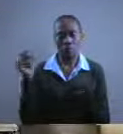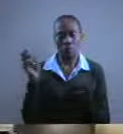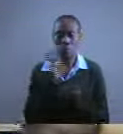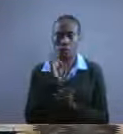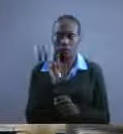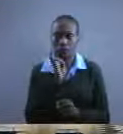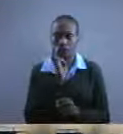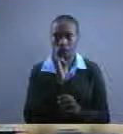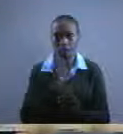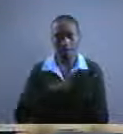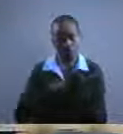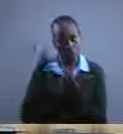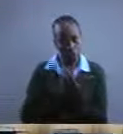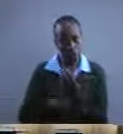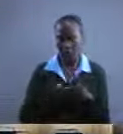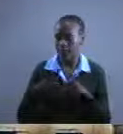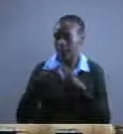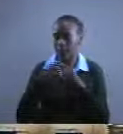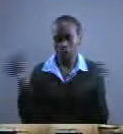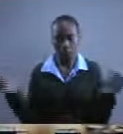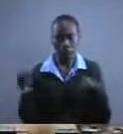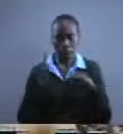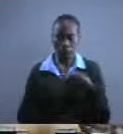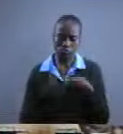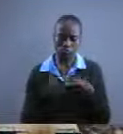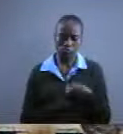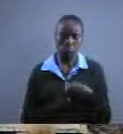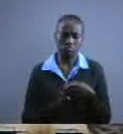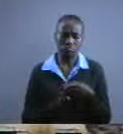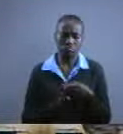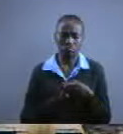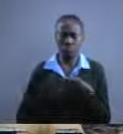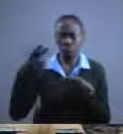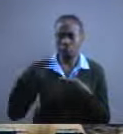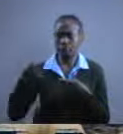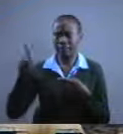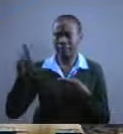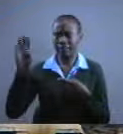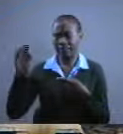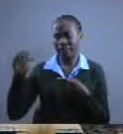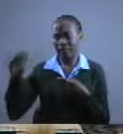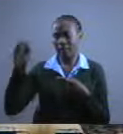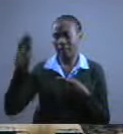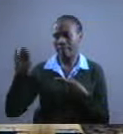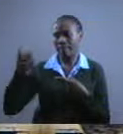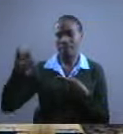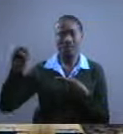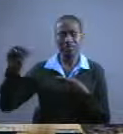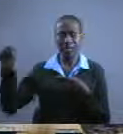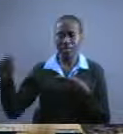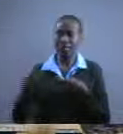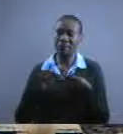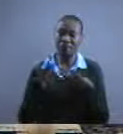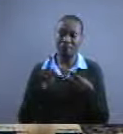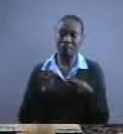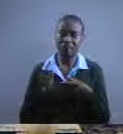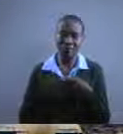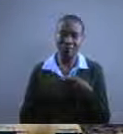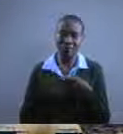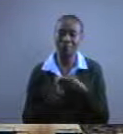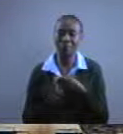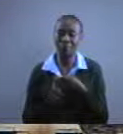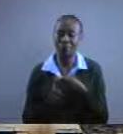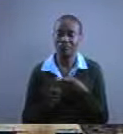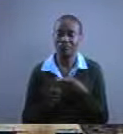projects have been completed. The first, the Hlabisa bulk water supply. This is a project that